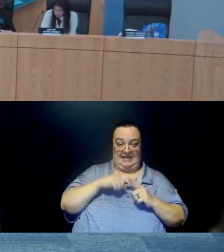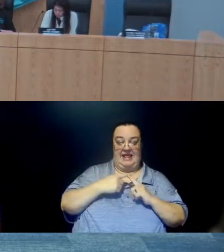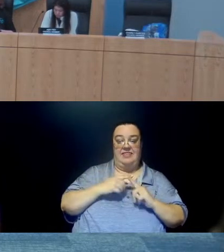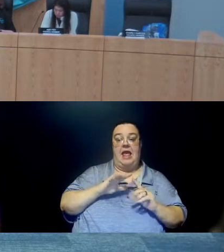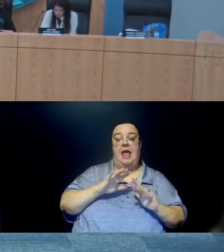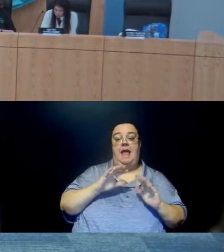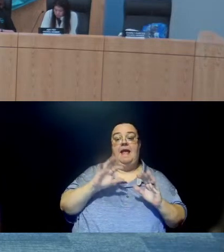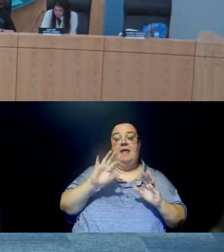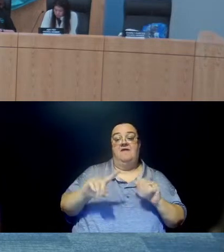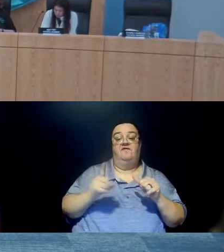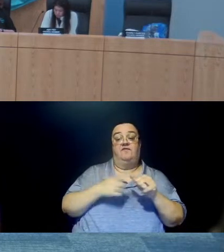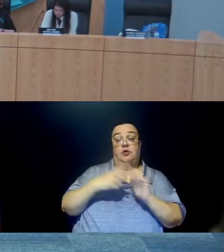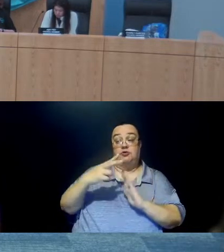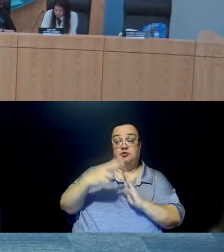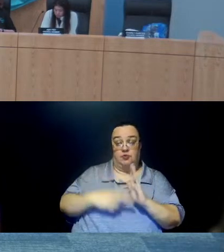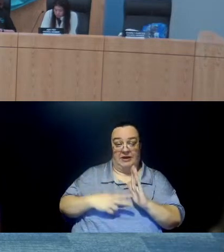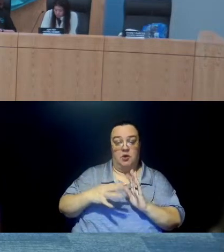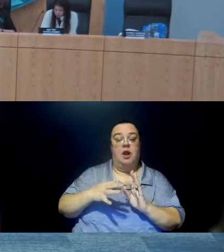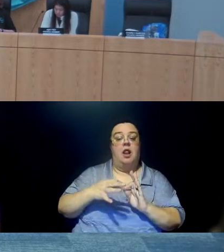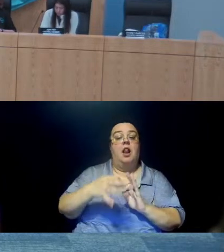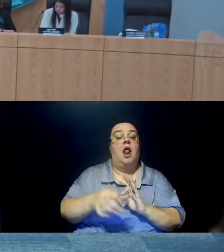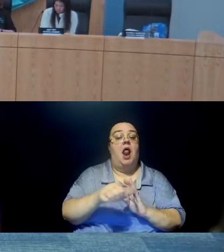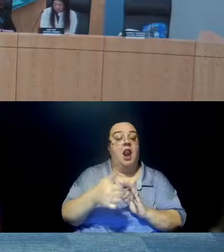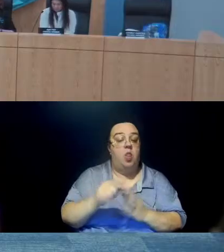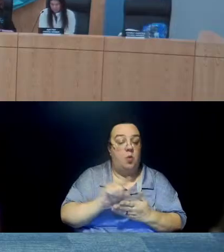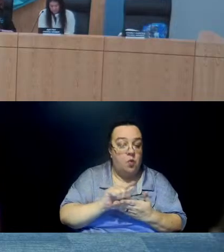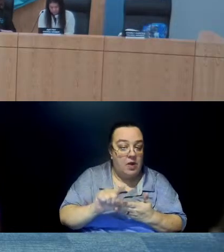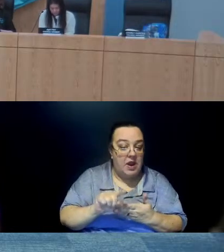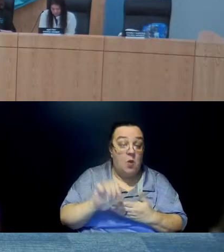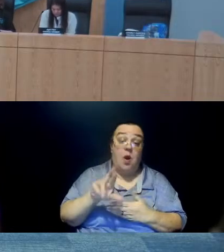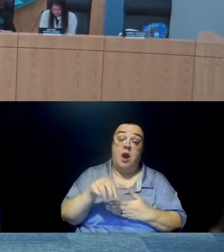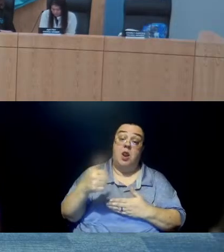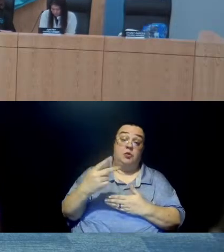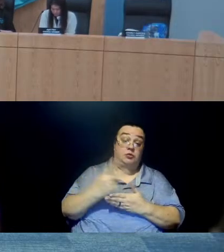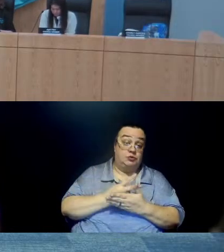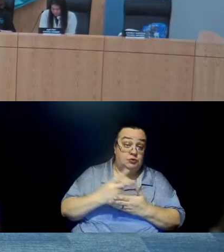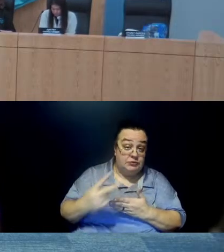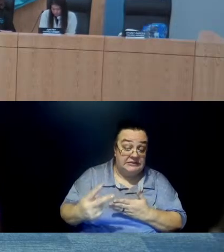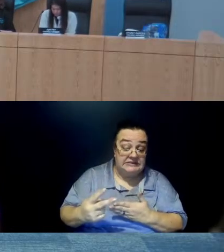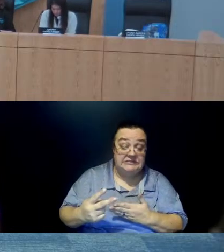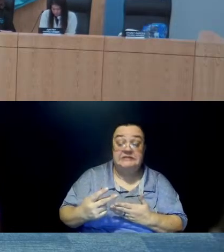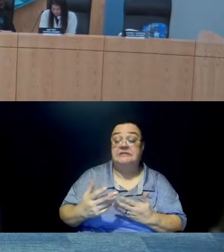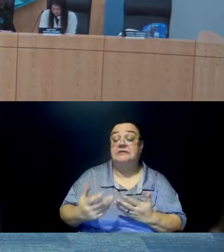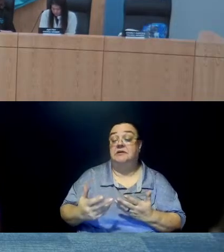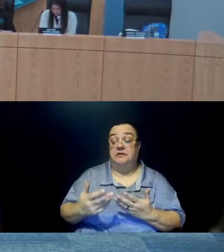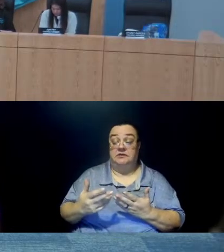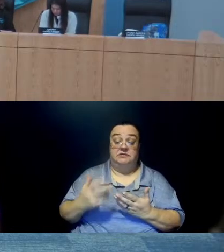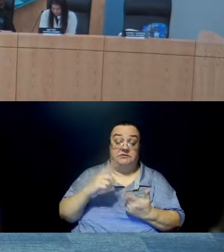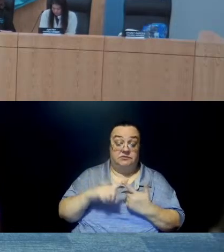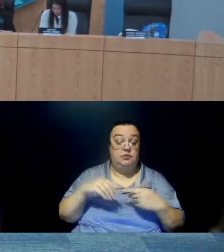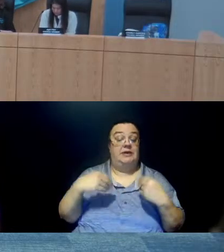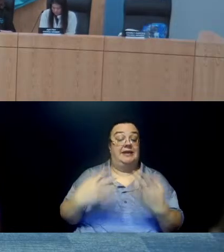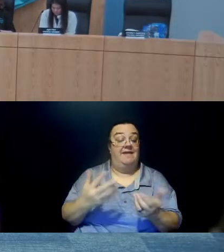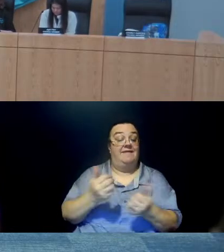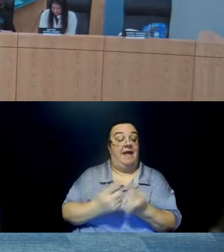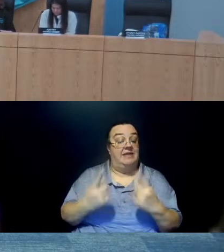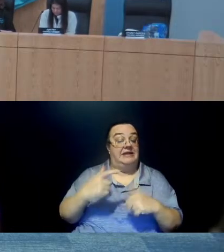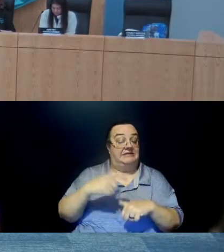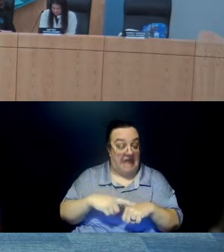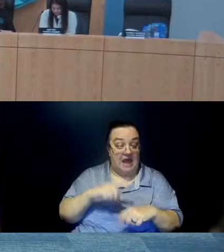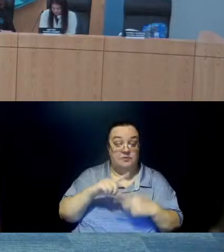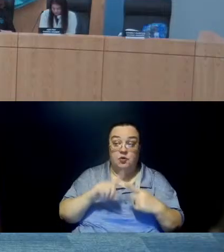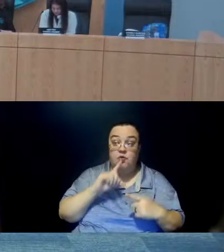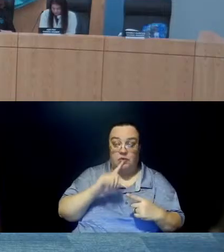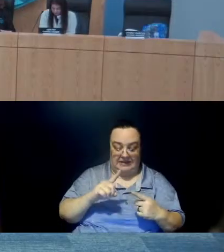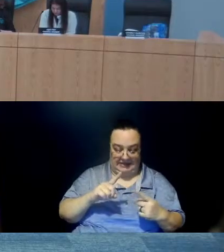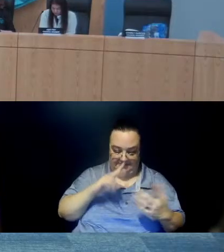down another week or another 2 weeks, to, to give everyone time to digest these